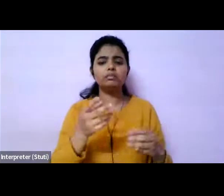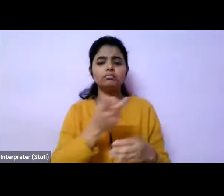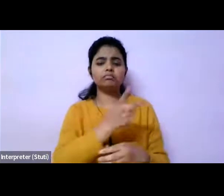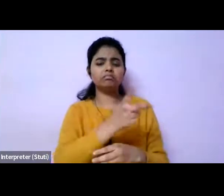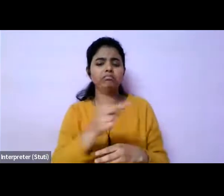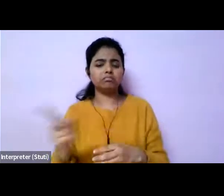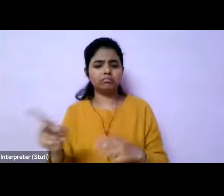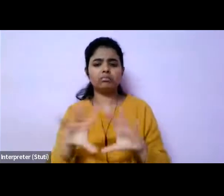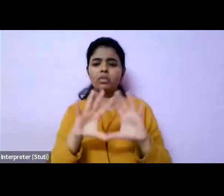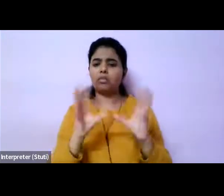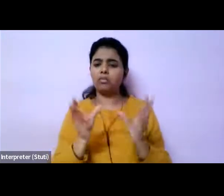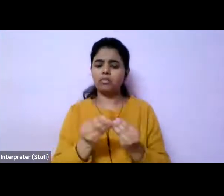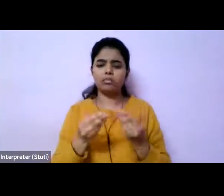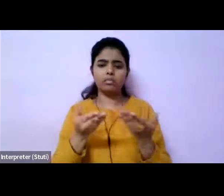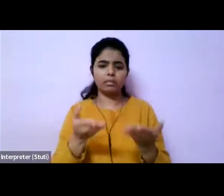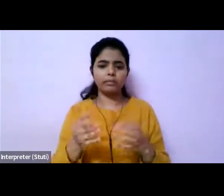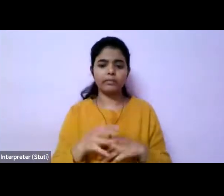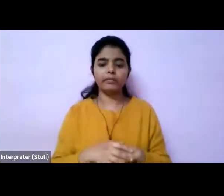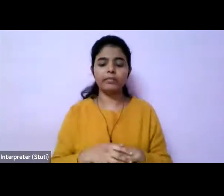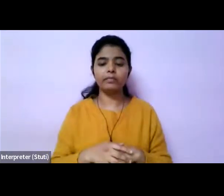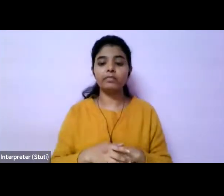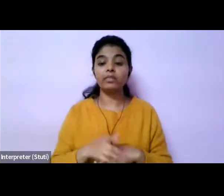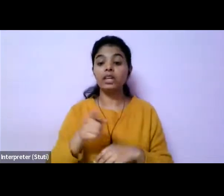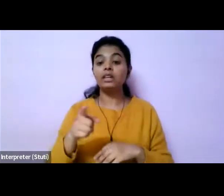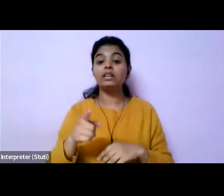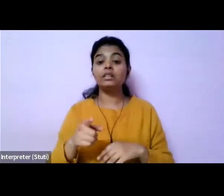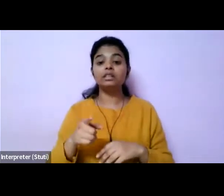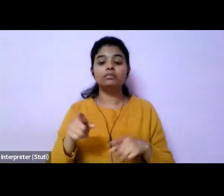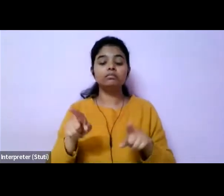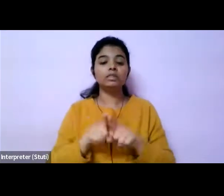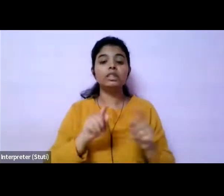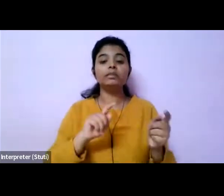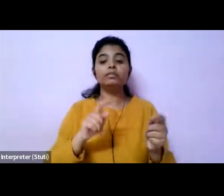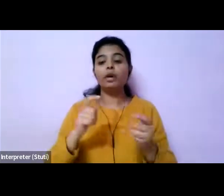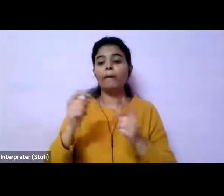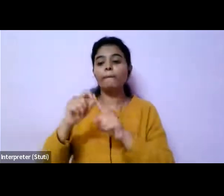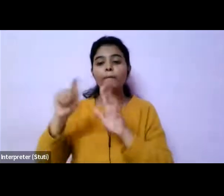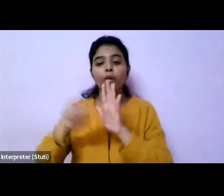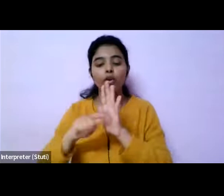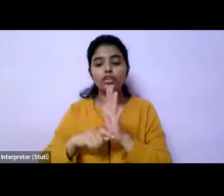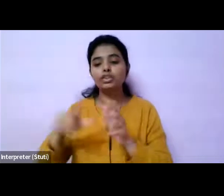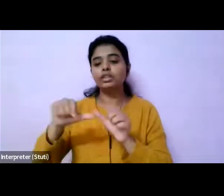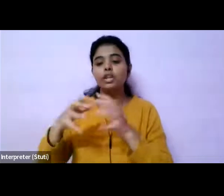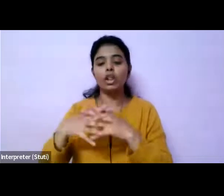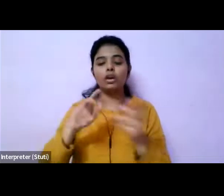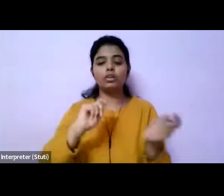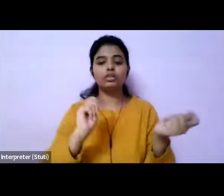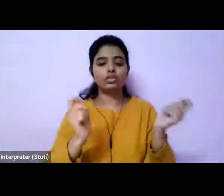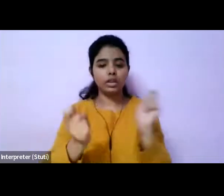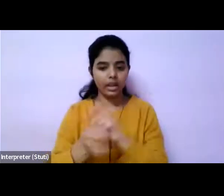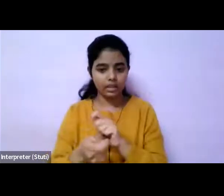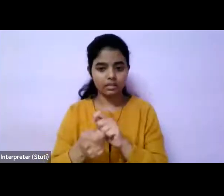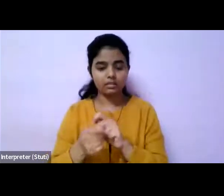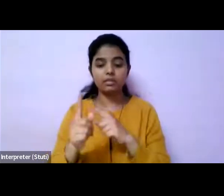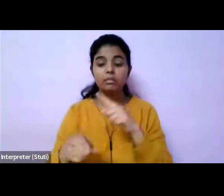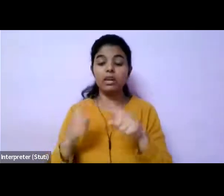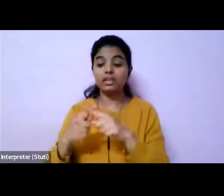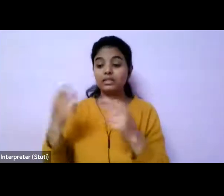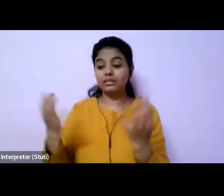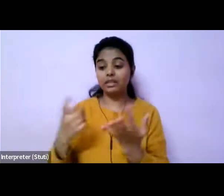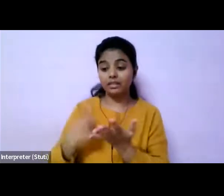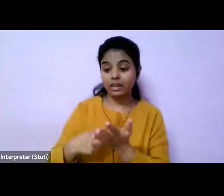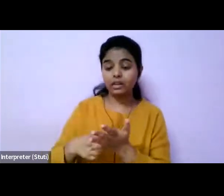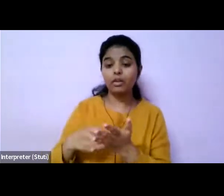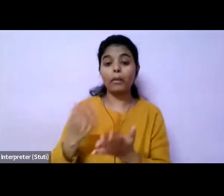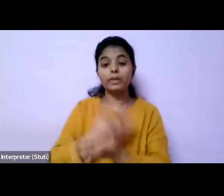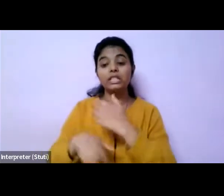all with the stated objective of transforming policies and institutions that create and maintain privilege for